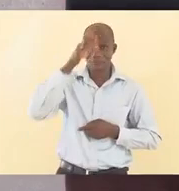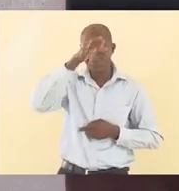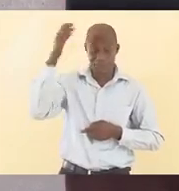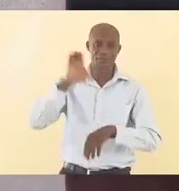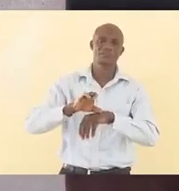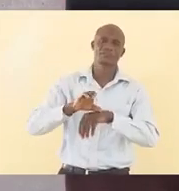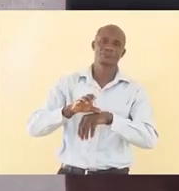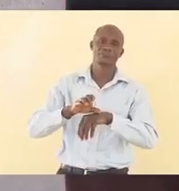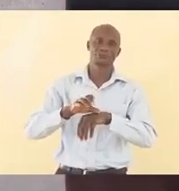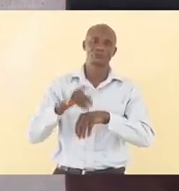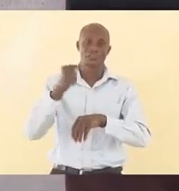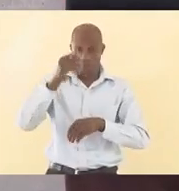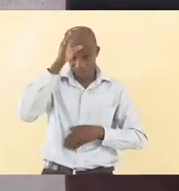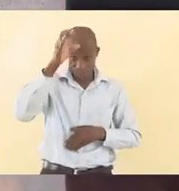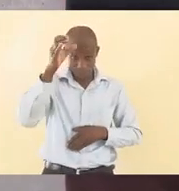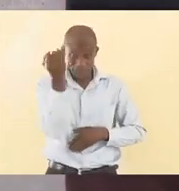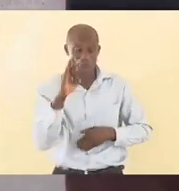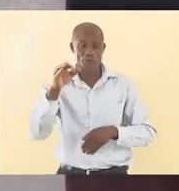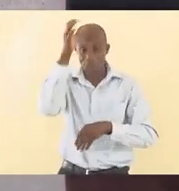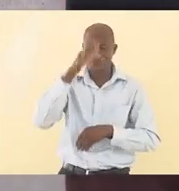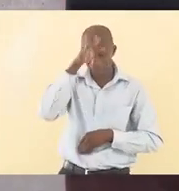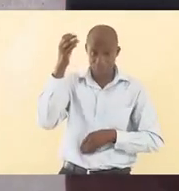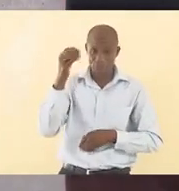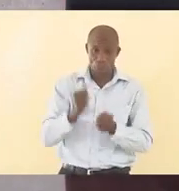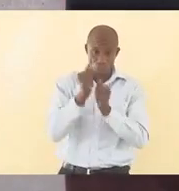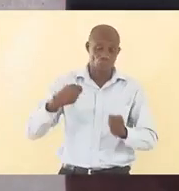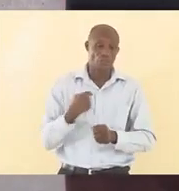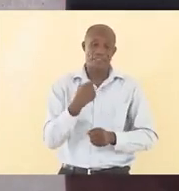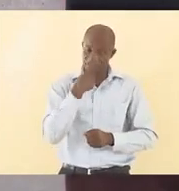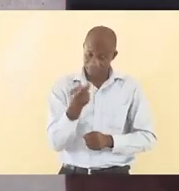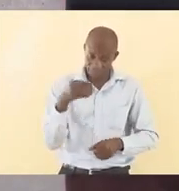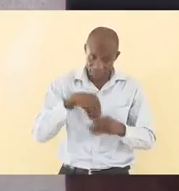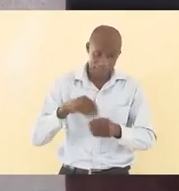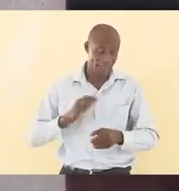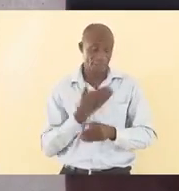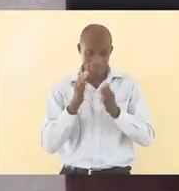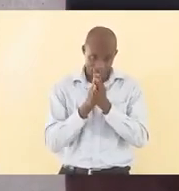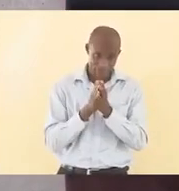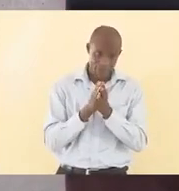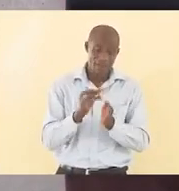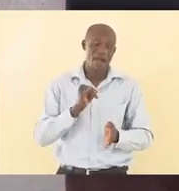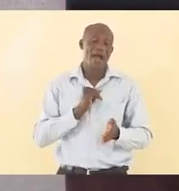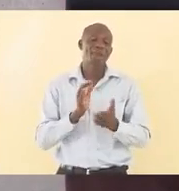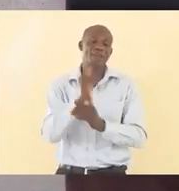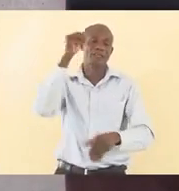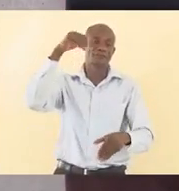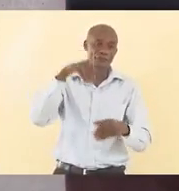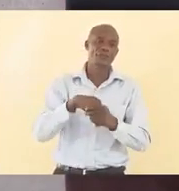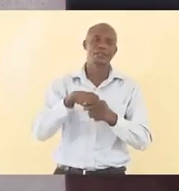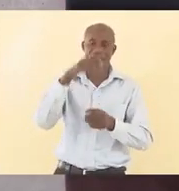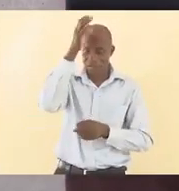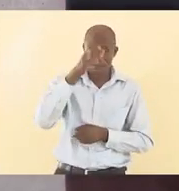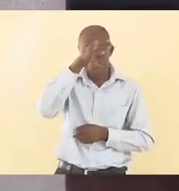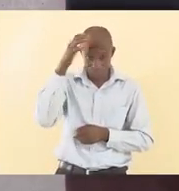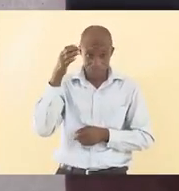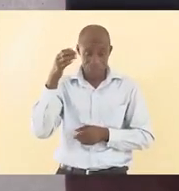of Catholic, which we say in our creed, I believe in the Apostolic and Catholic and Apostolic Church, it